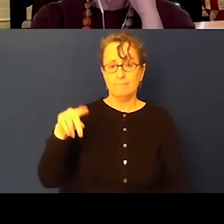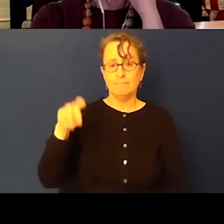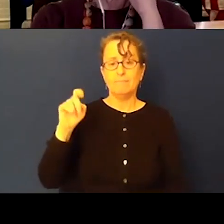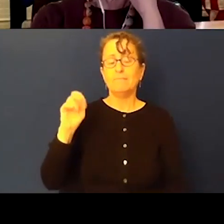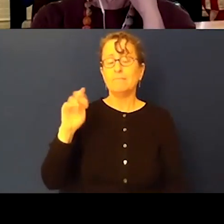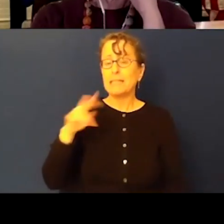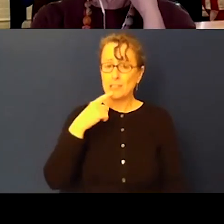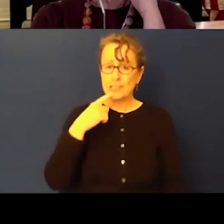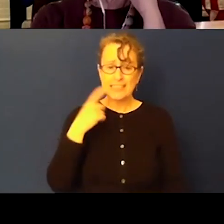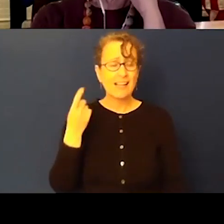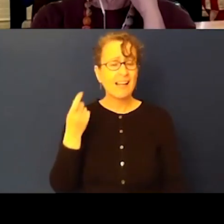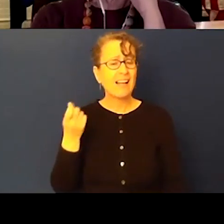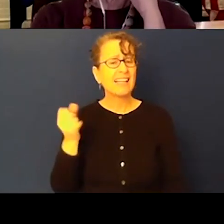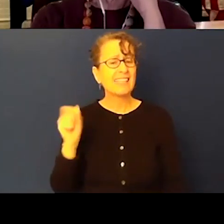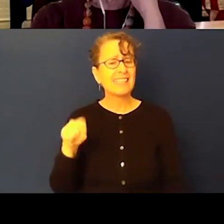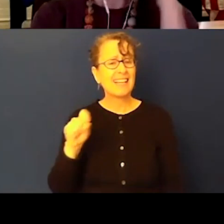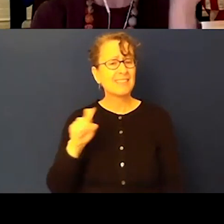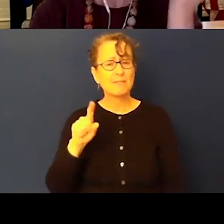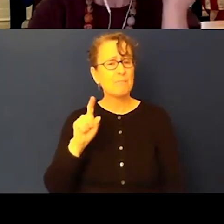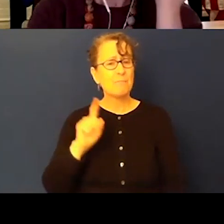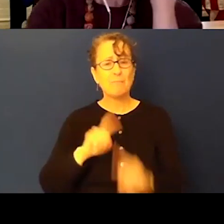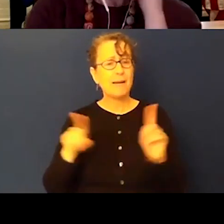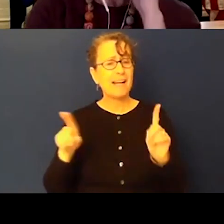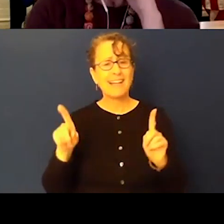I don't think that informs very well